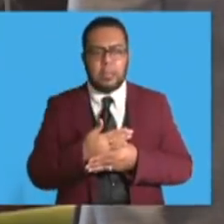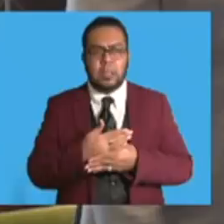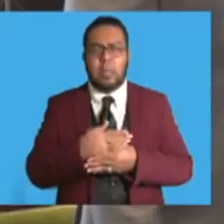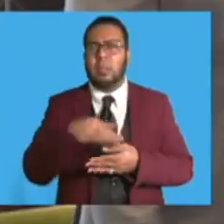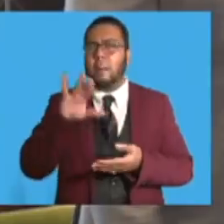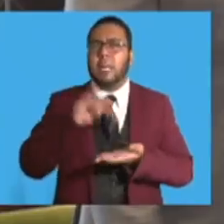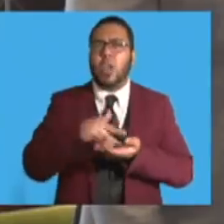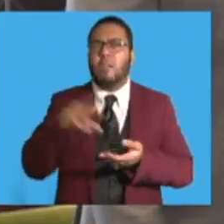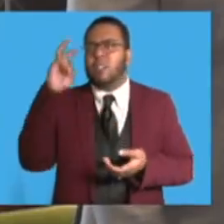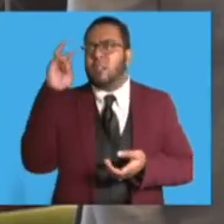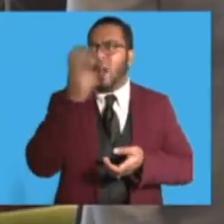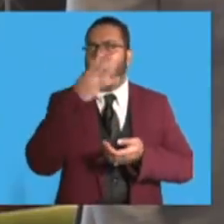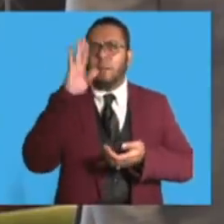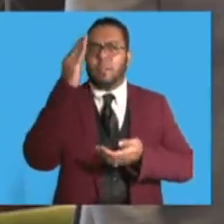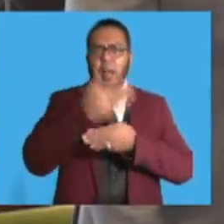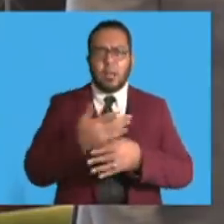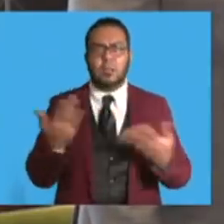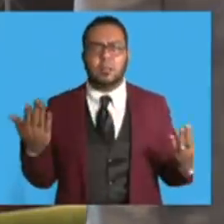the night?